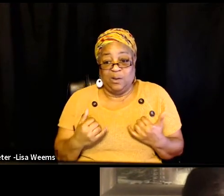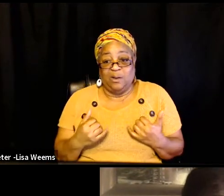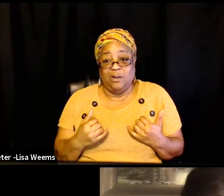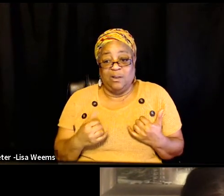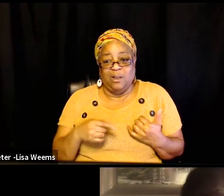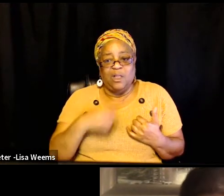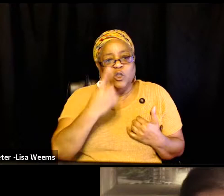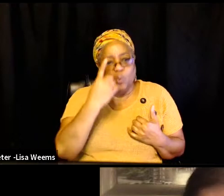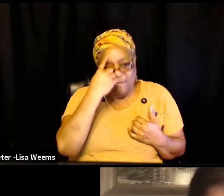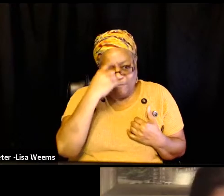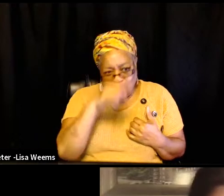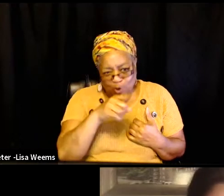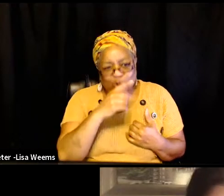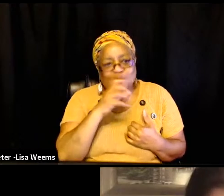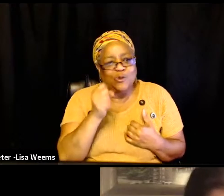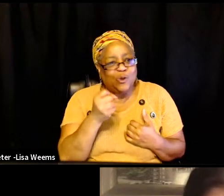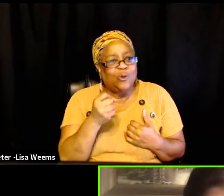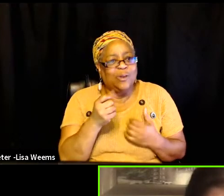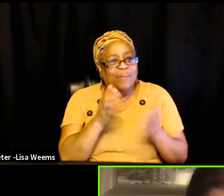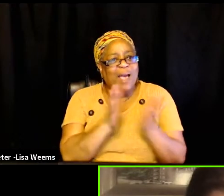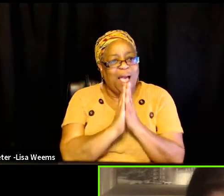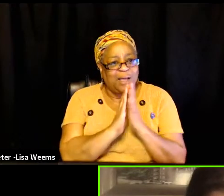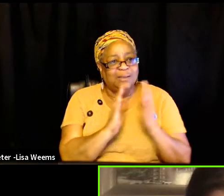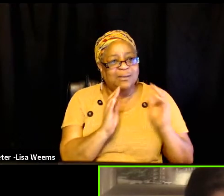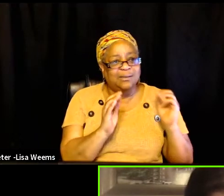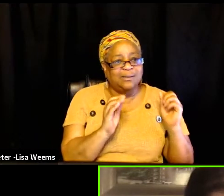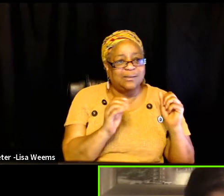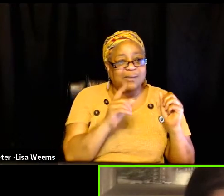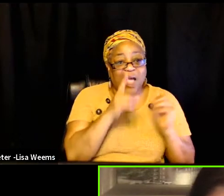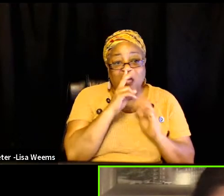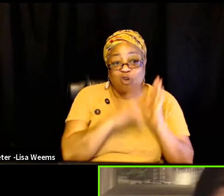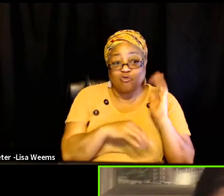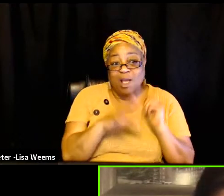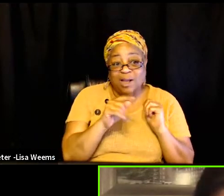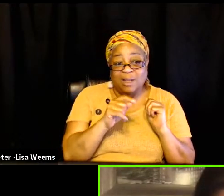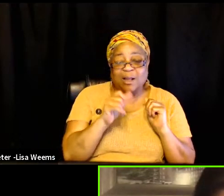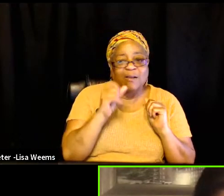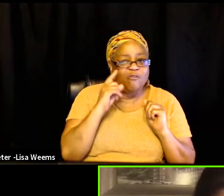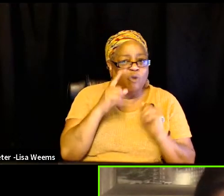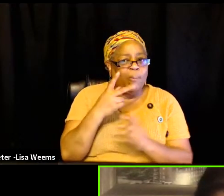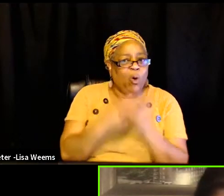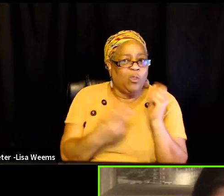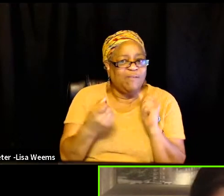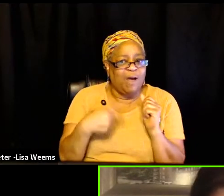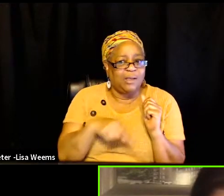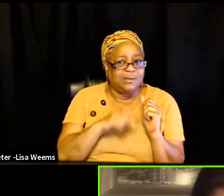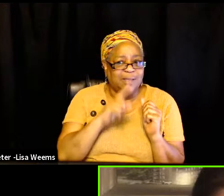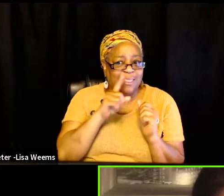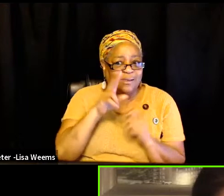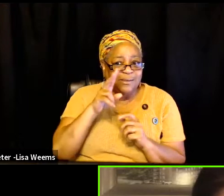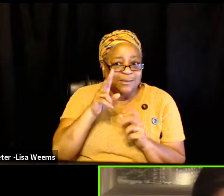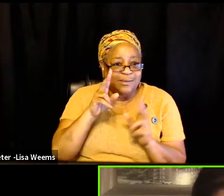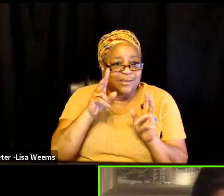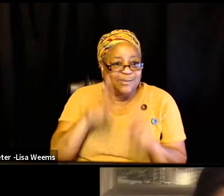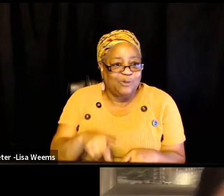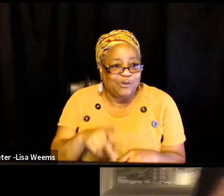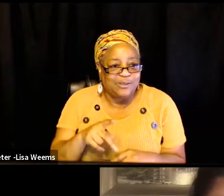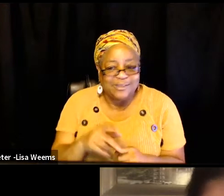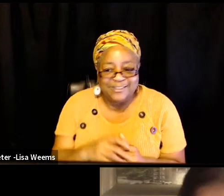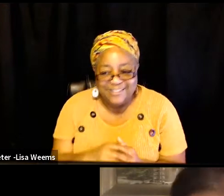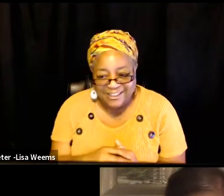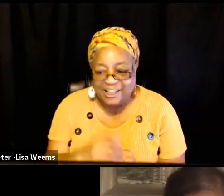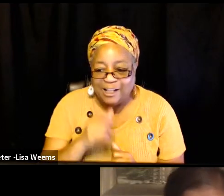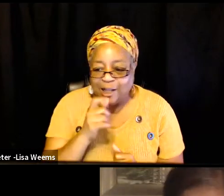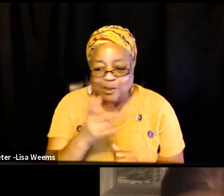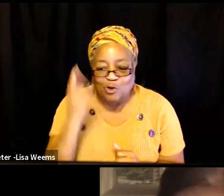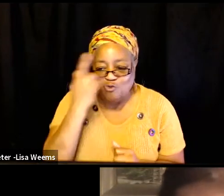you, so let's ask you this one. You know what? I read it, but it's for both of us, Pablo, and this person just doesn't quite know.